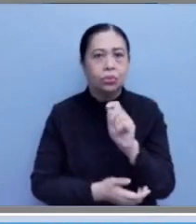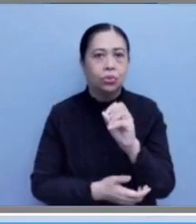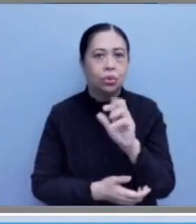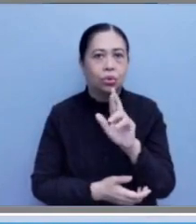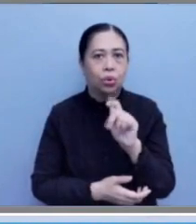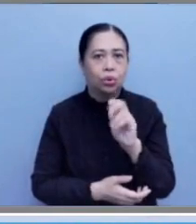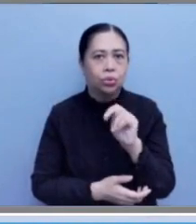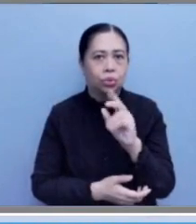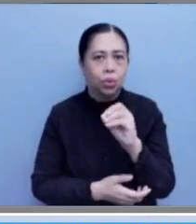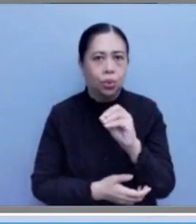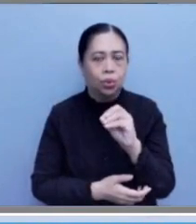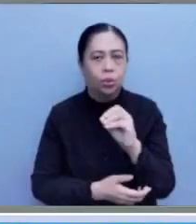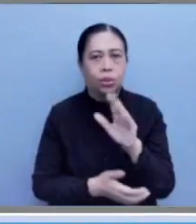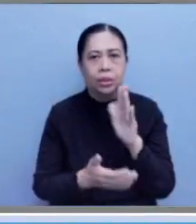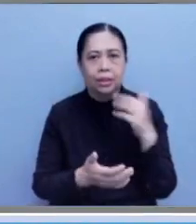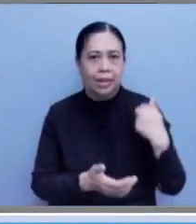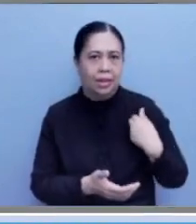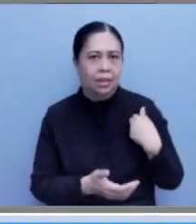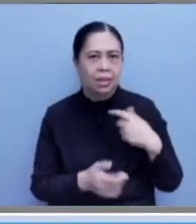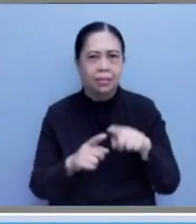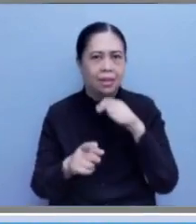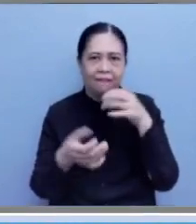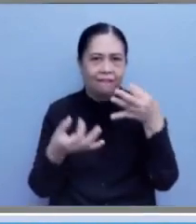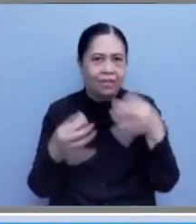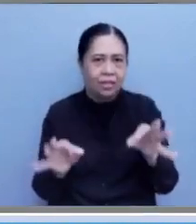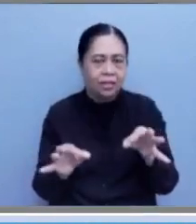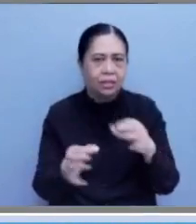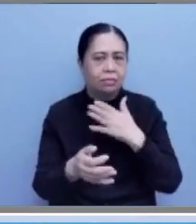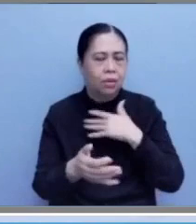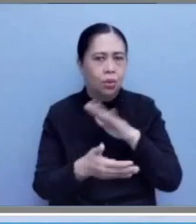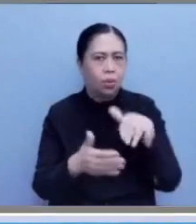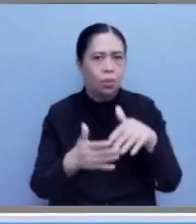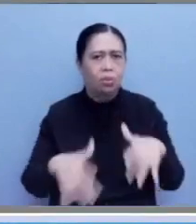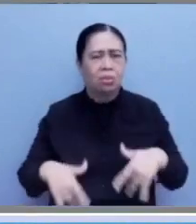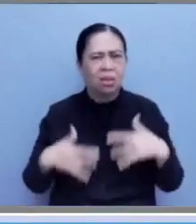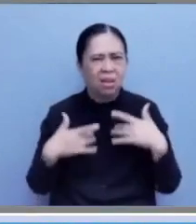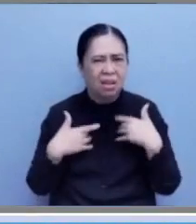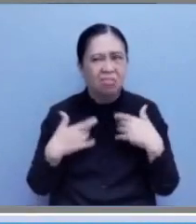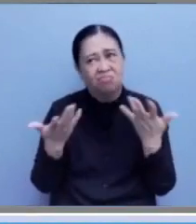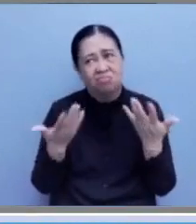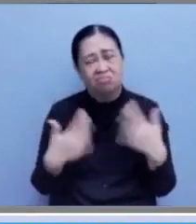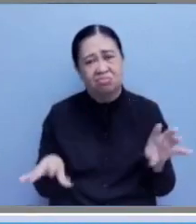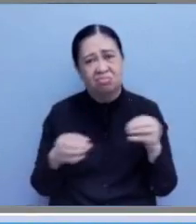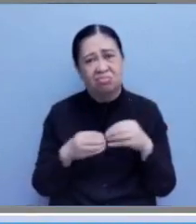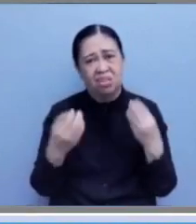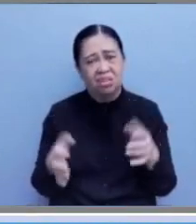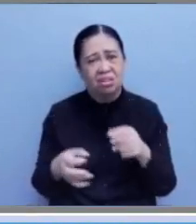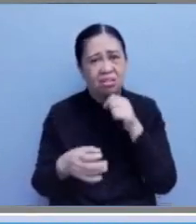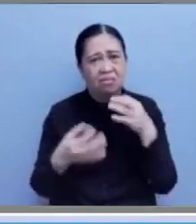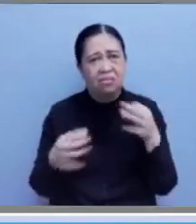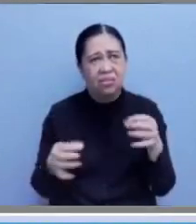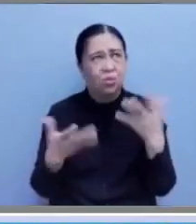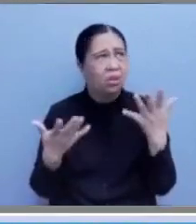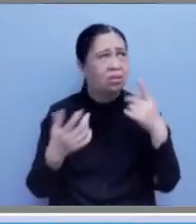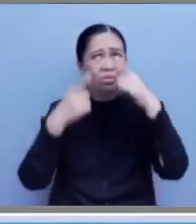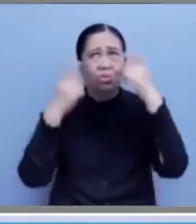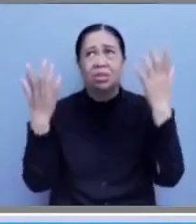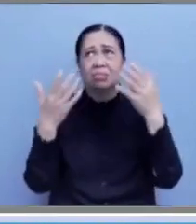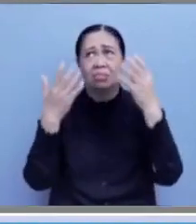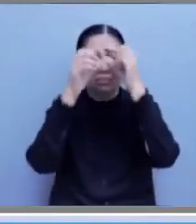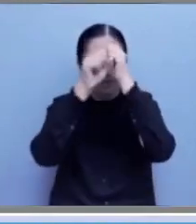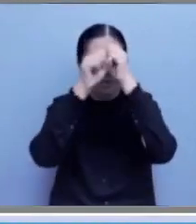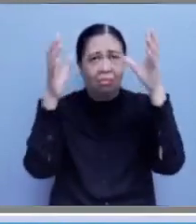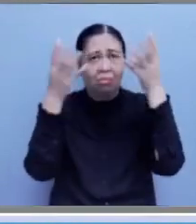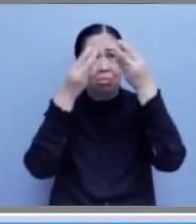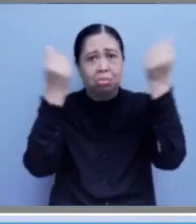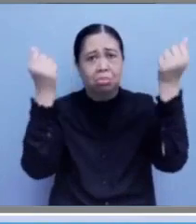didn't finish. So, my whole life I thought, oh, wala na. No more, I don't have a dream. No more that dream to